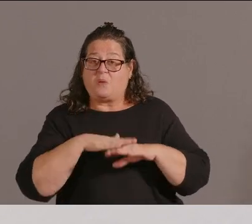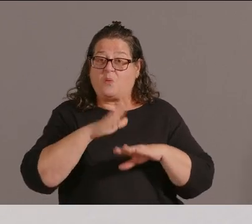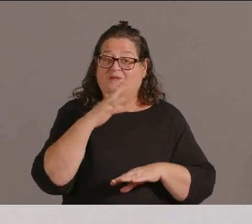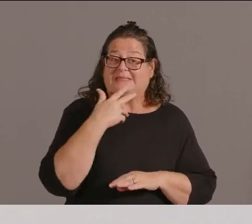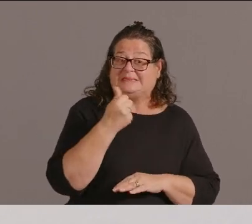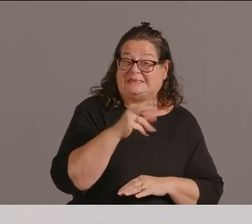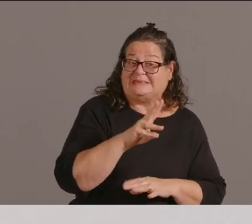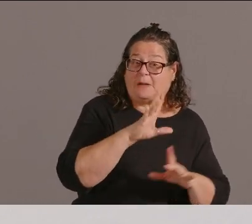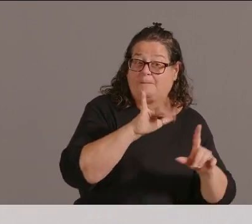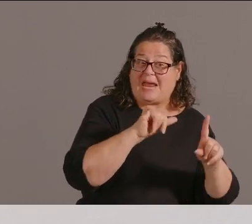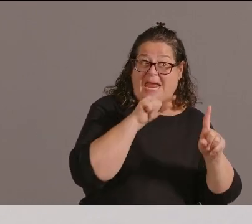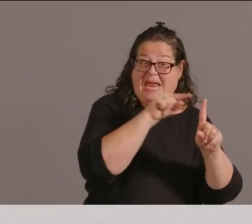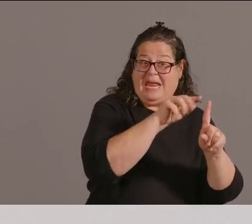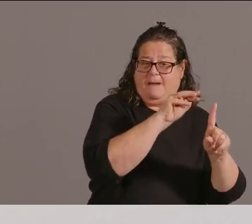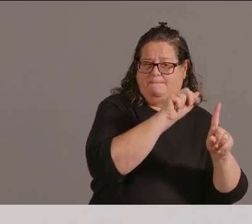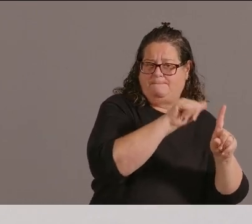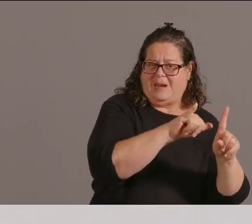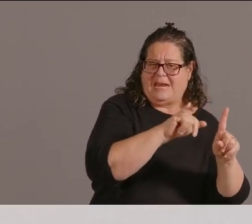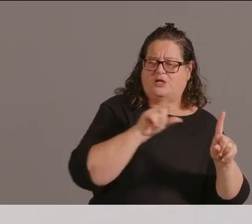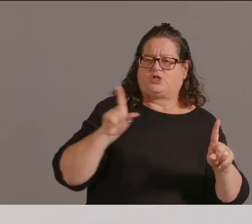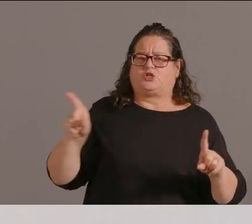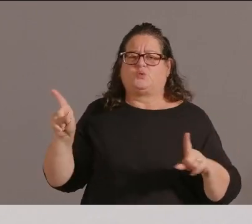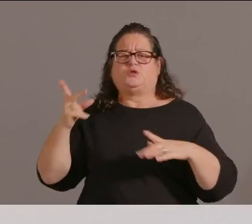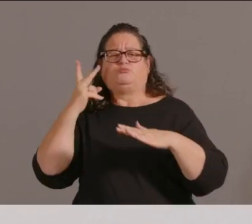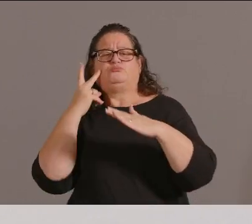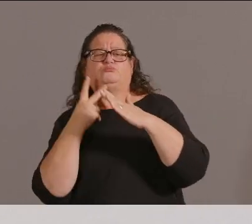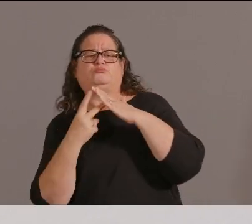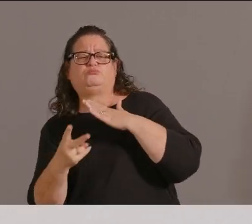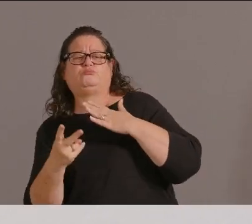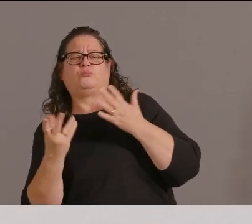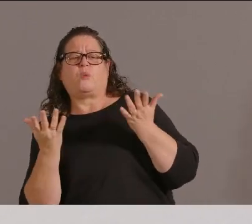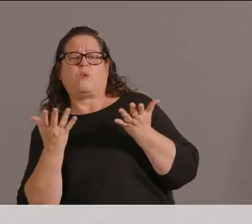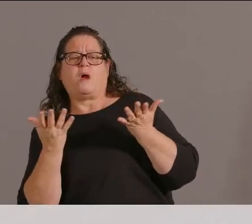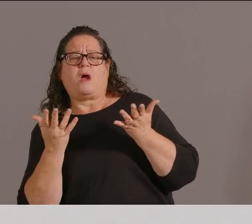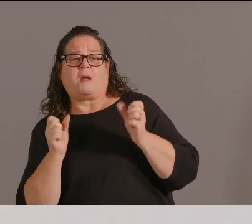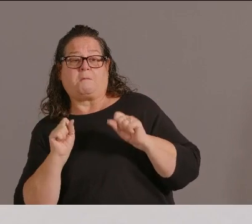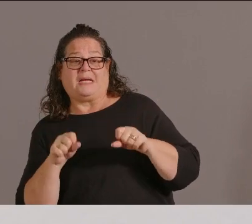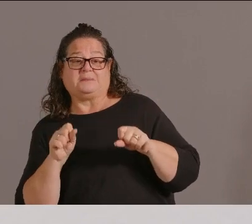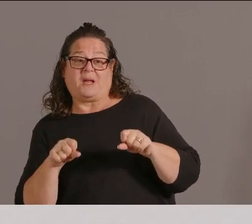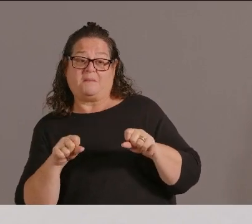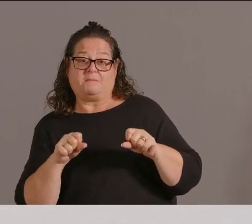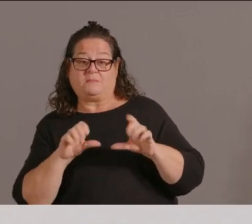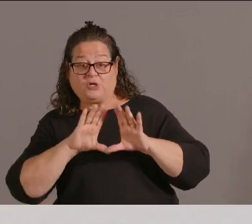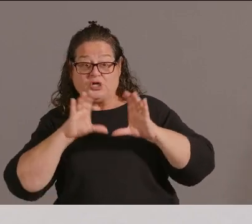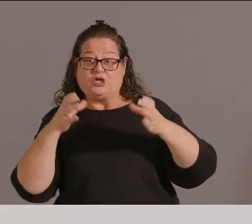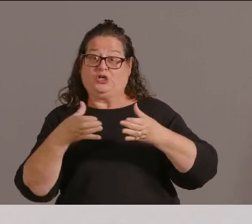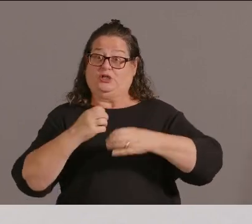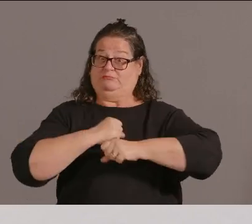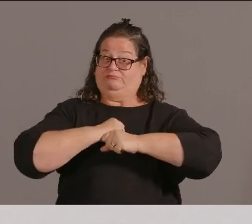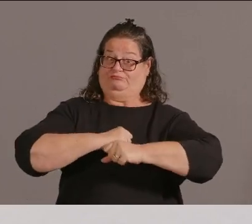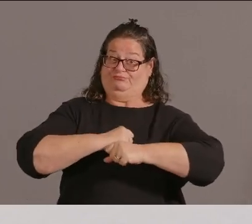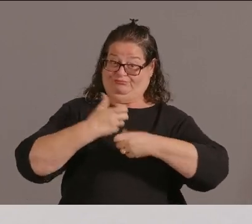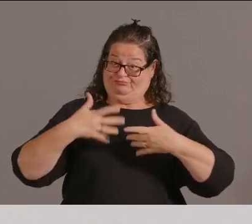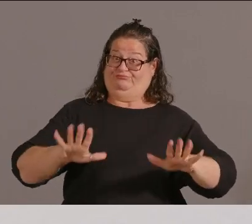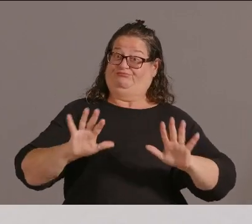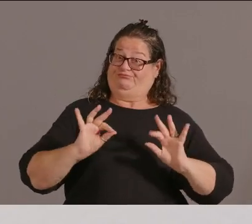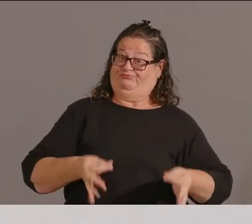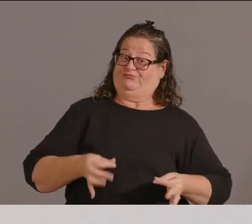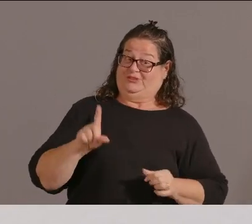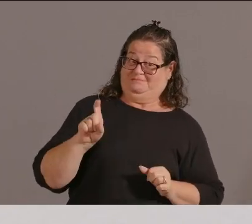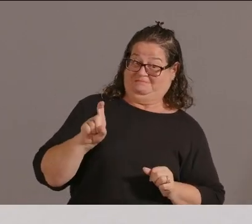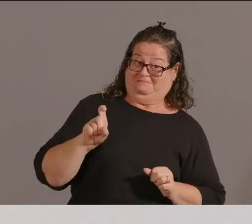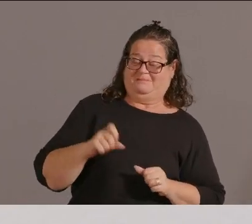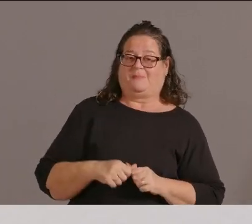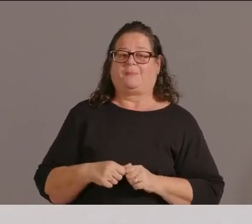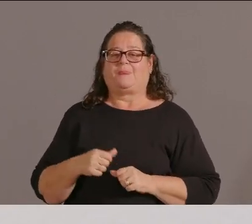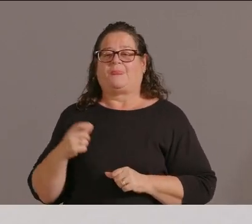long shot estimate of a possible herd immunity date? So we're looking to